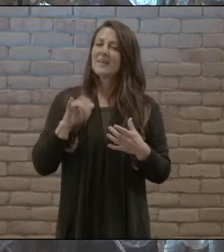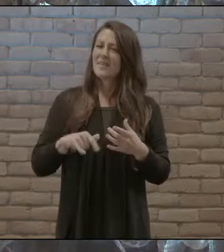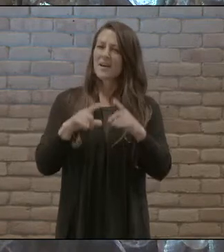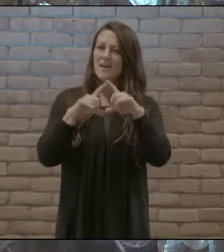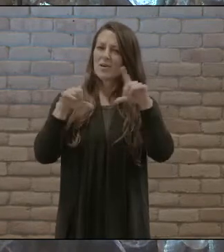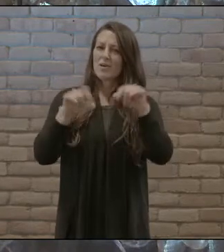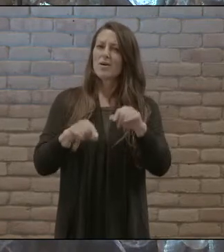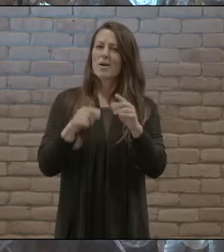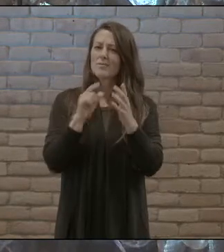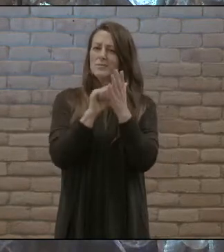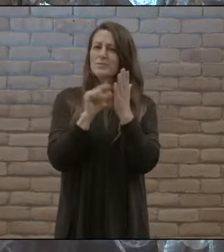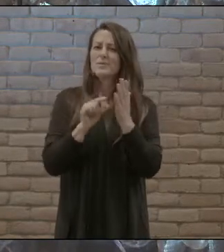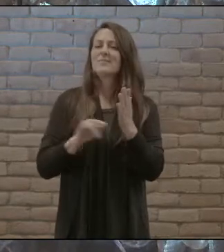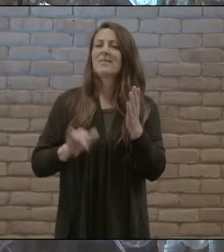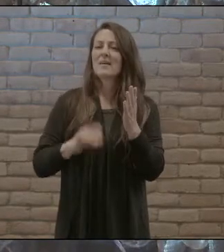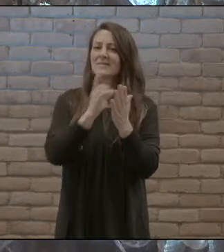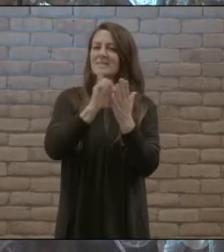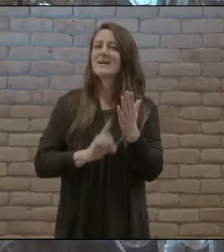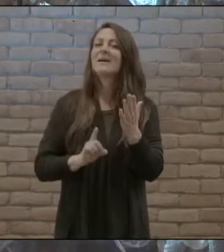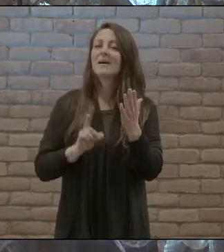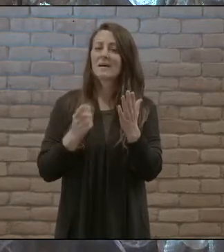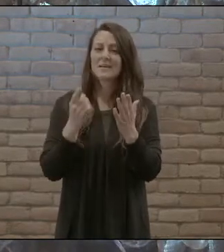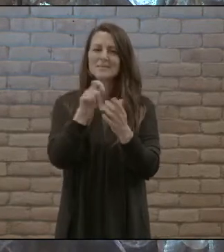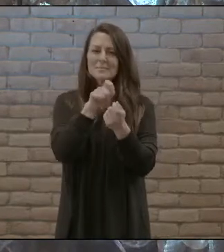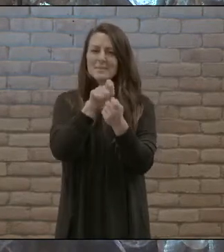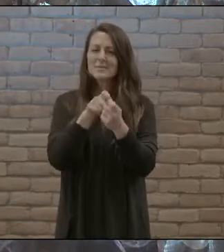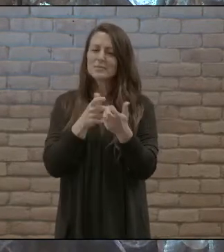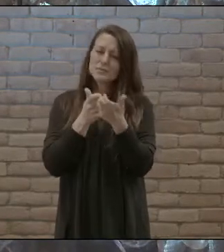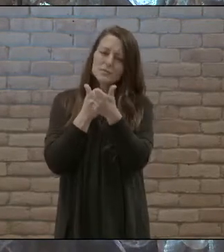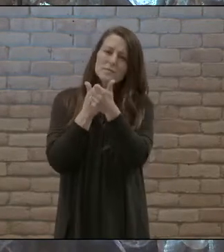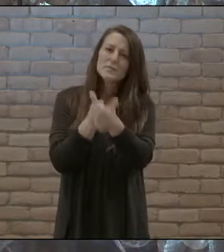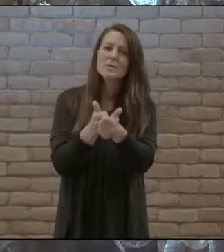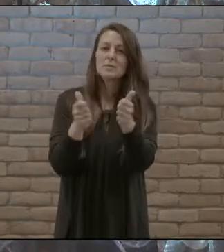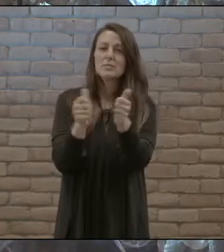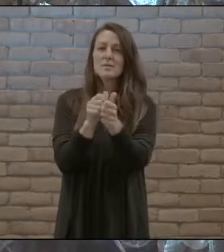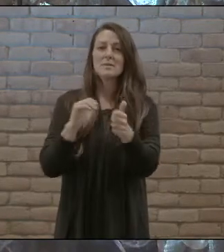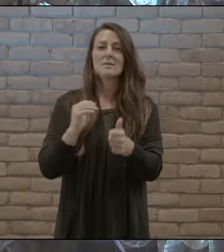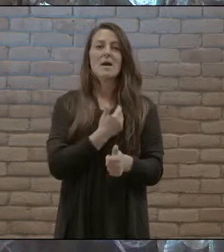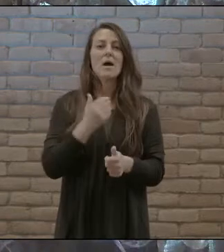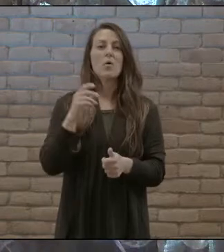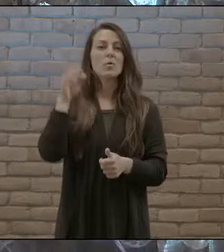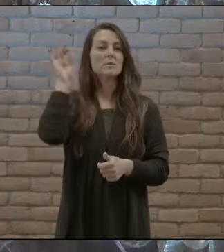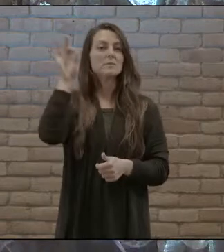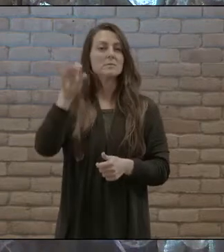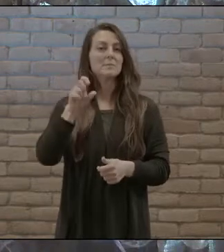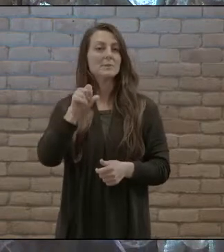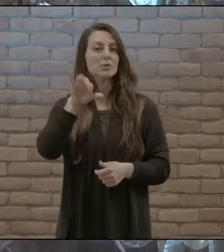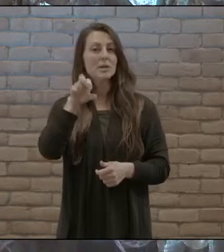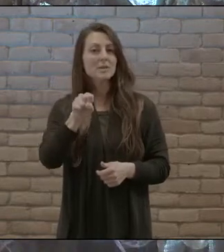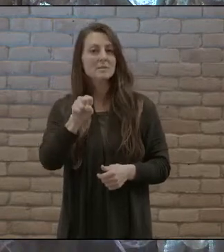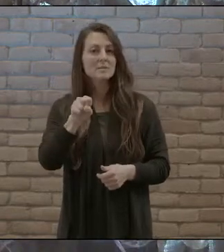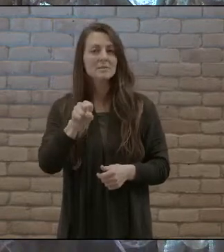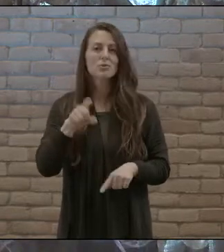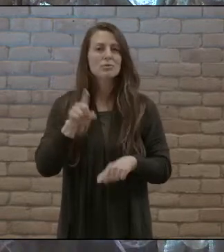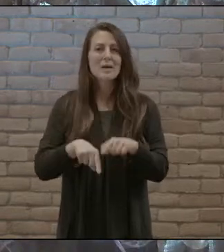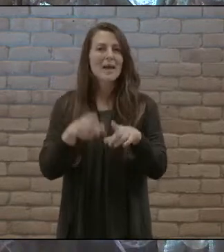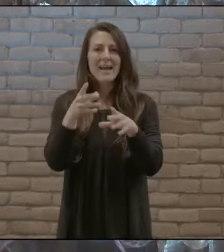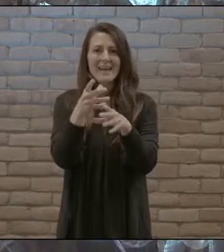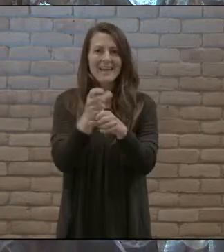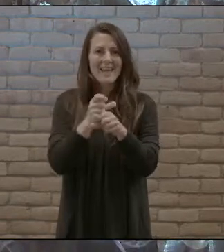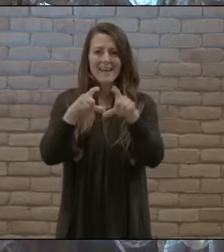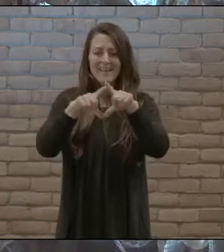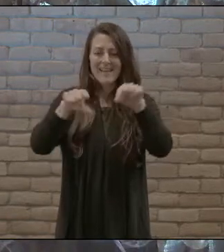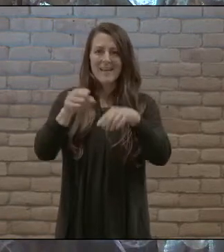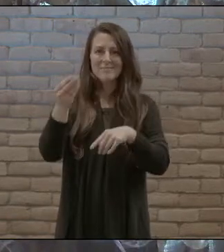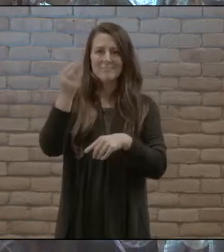are designed specifically to follow along with our sermon series. You can get this, not physically right now, but you can get it through